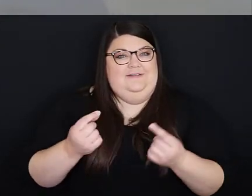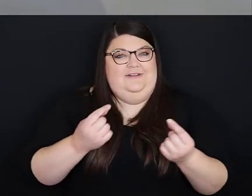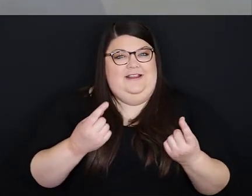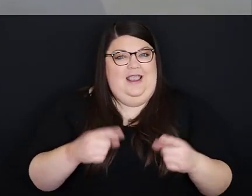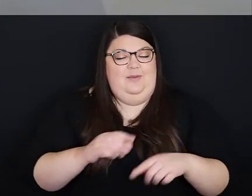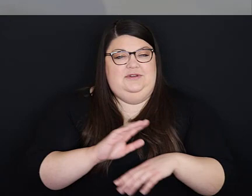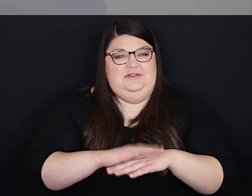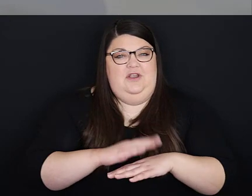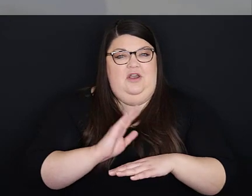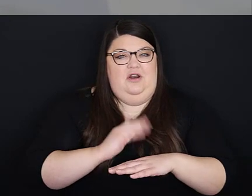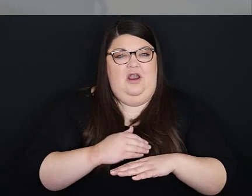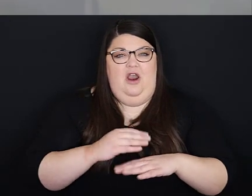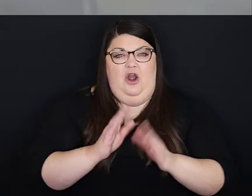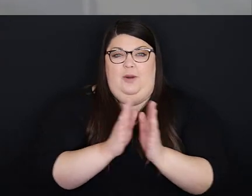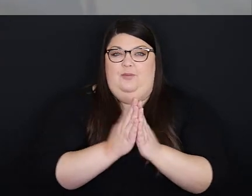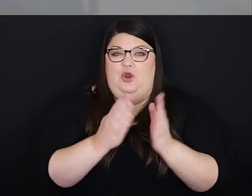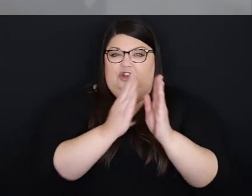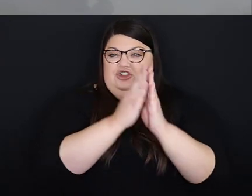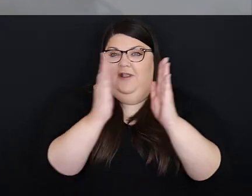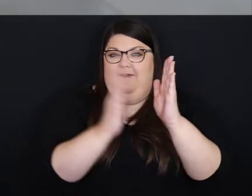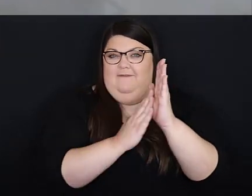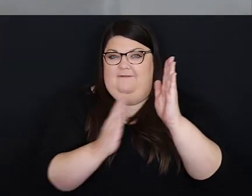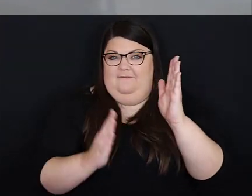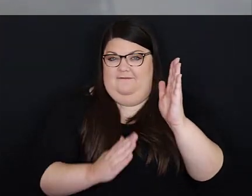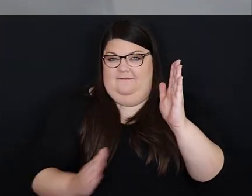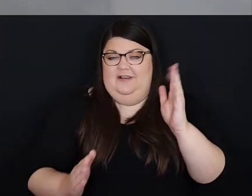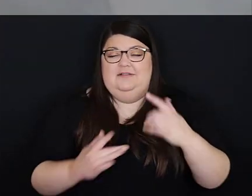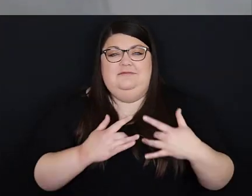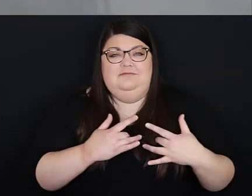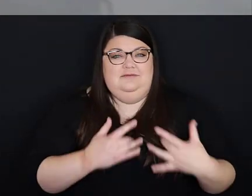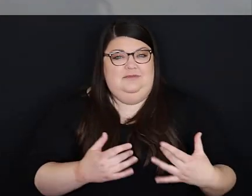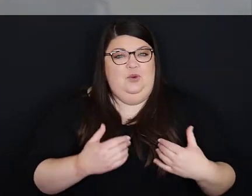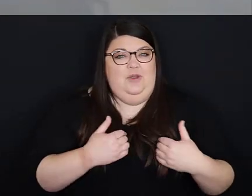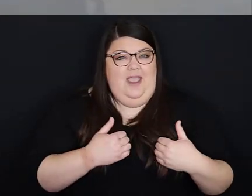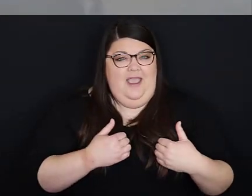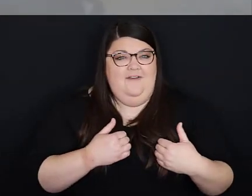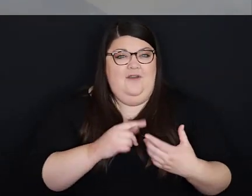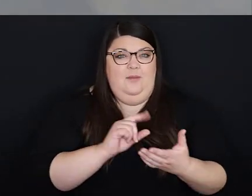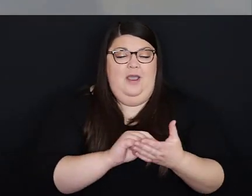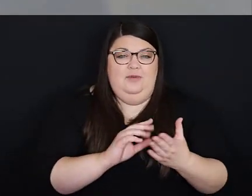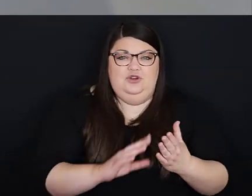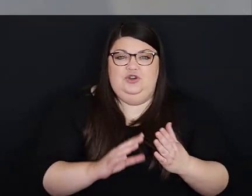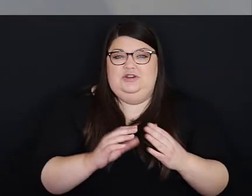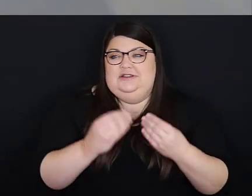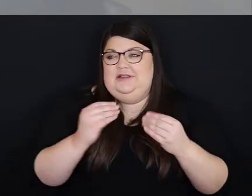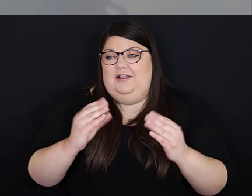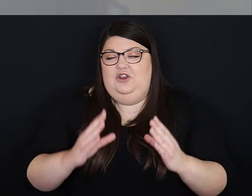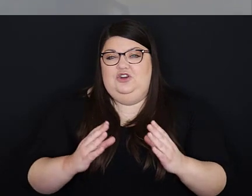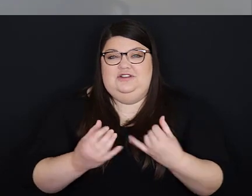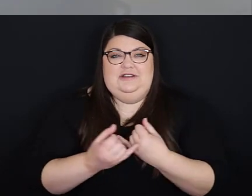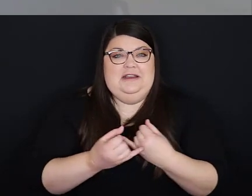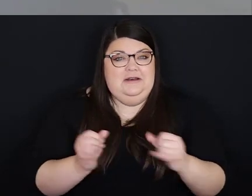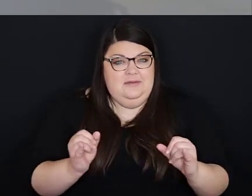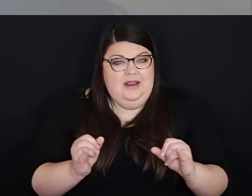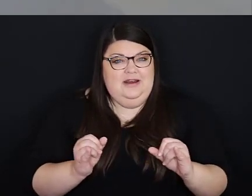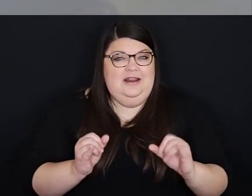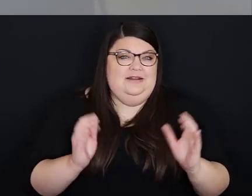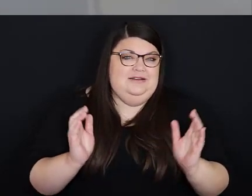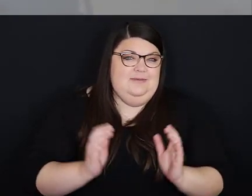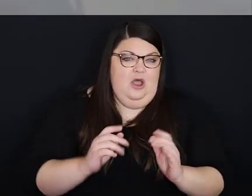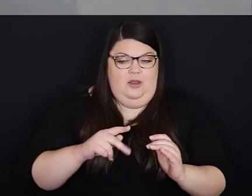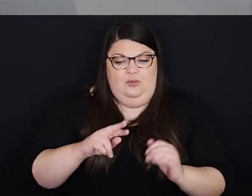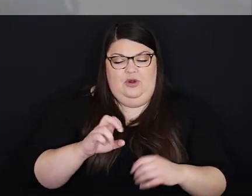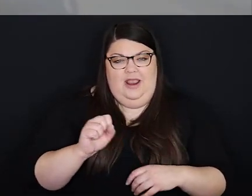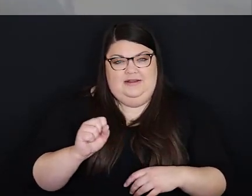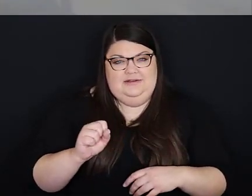bookshelves, and we usually have a bookshelf residency where we have book publishers and booksellers, independent and small